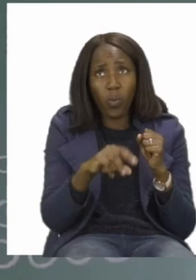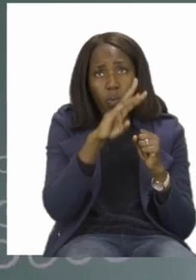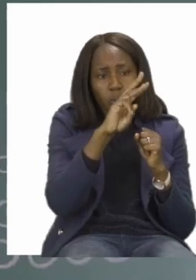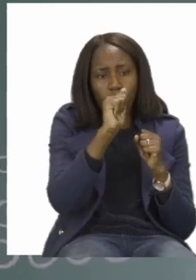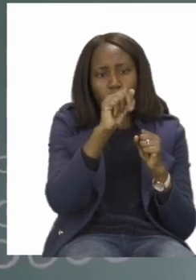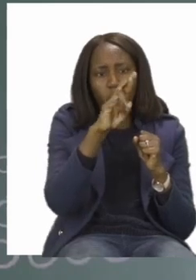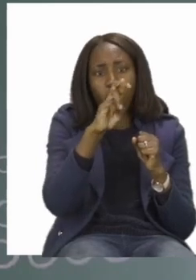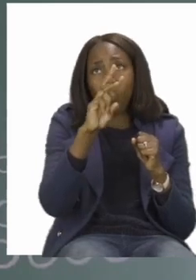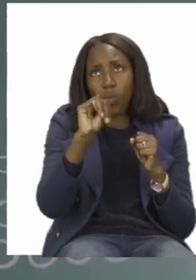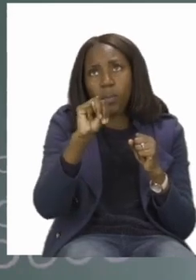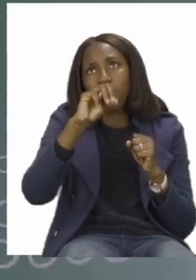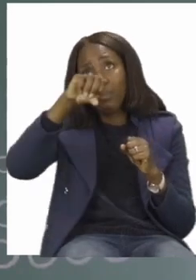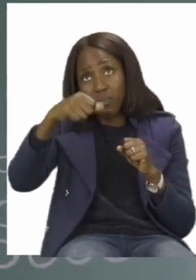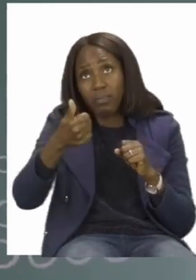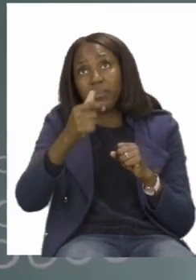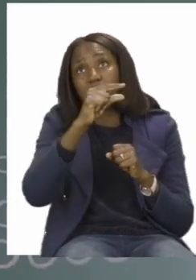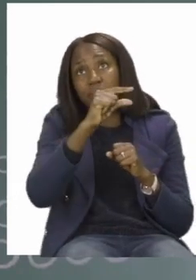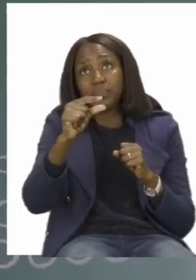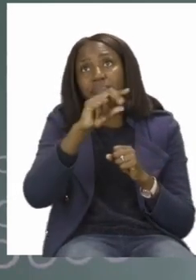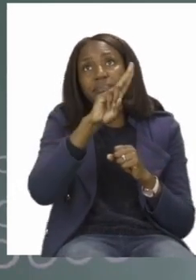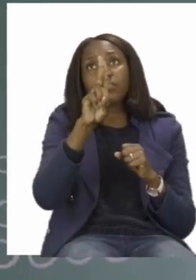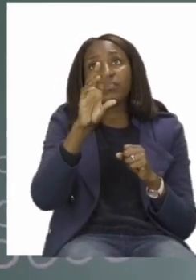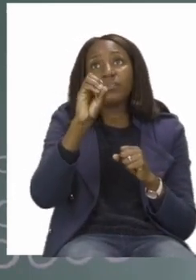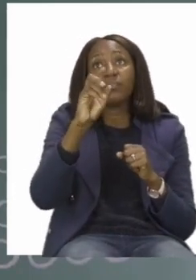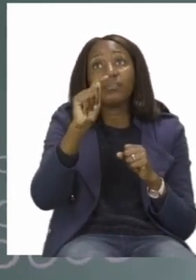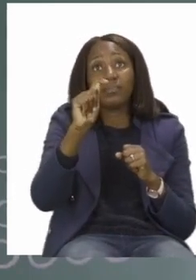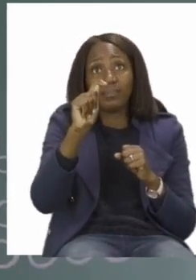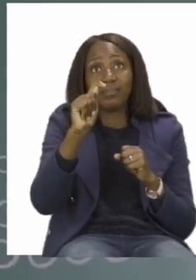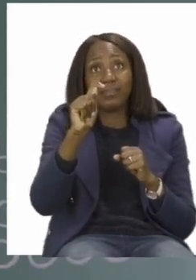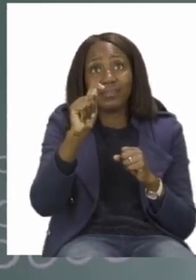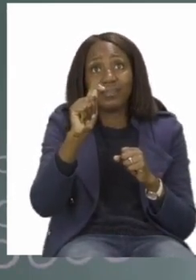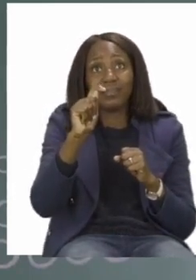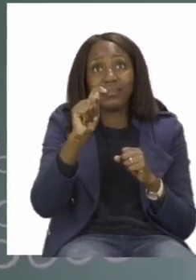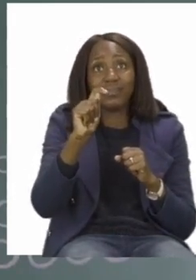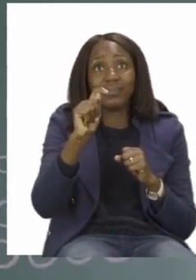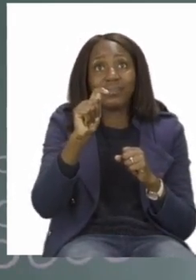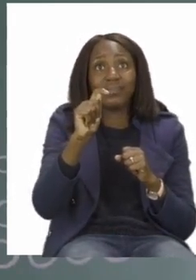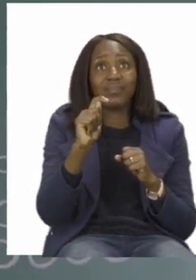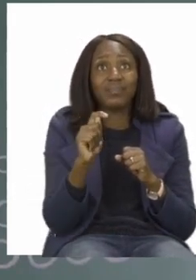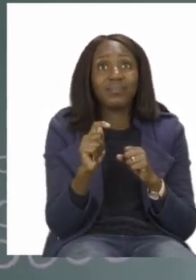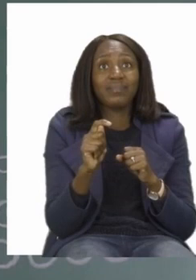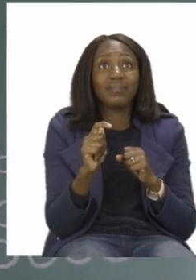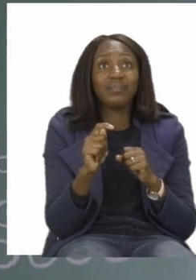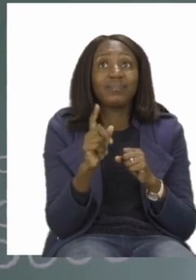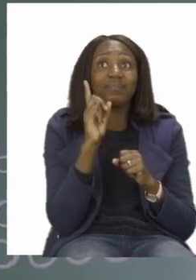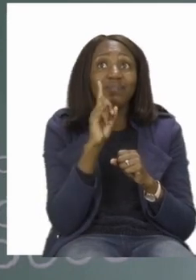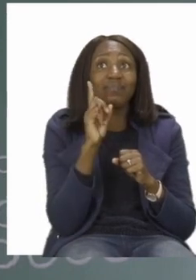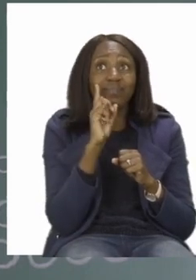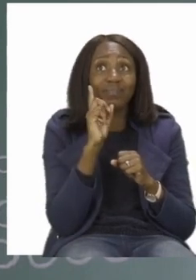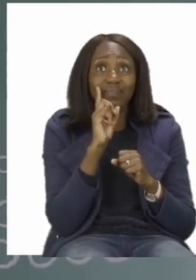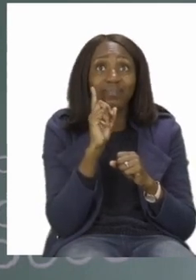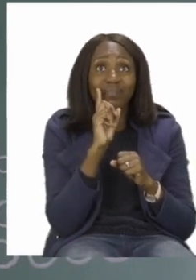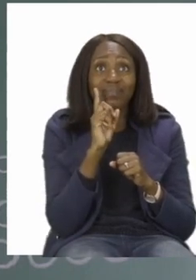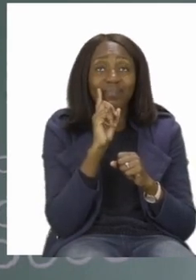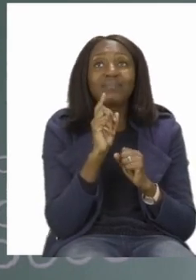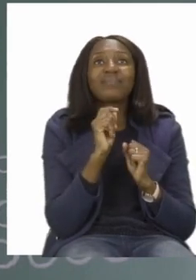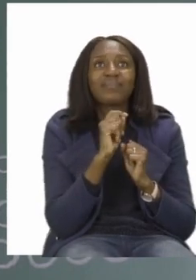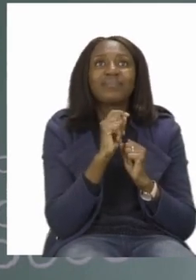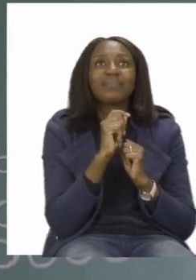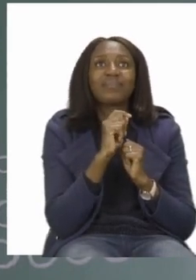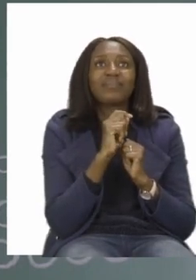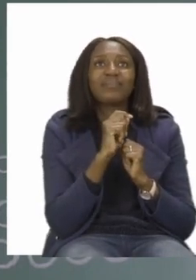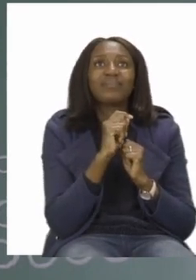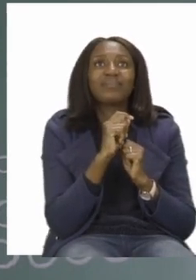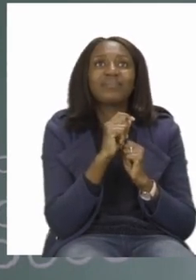hot. So, be careful when you're looking for your words. You might even miss the clues, but if you